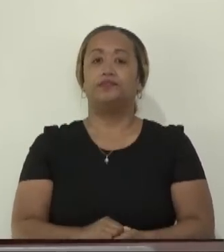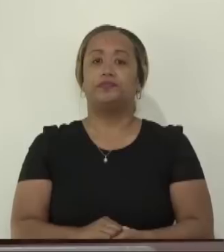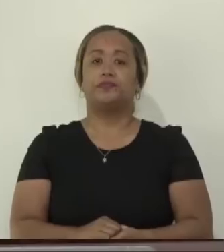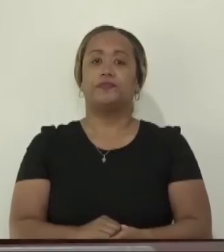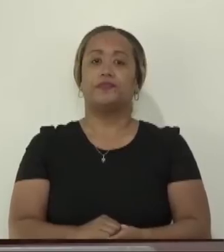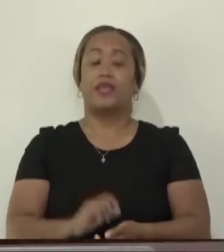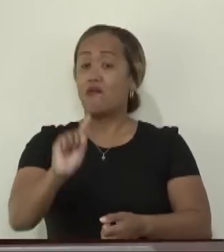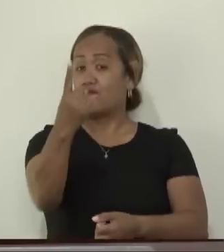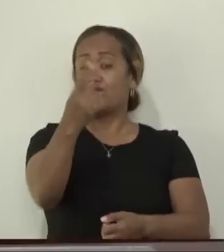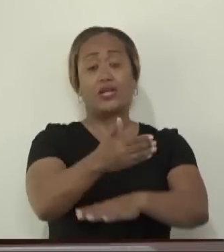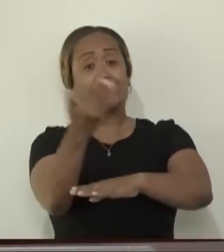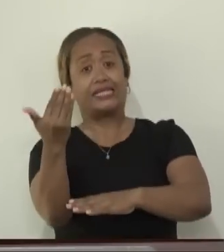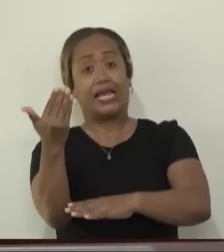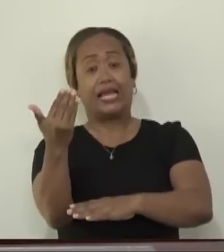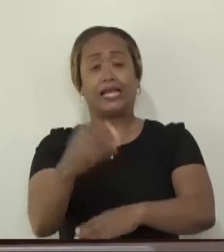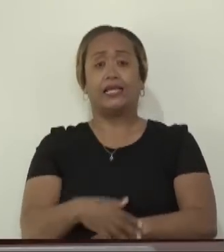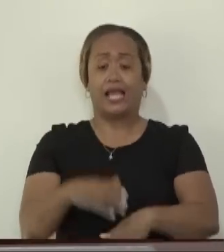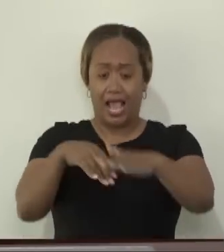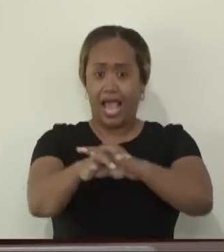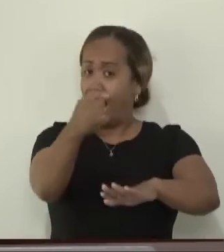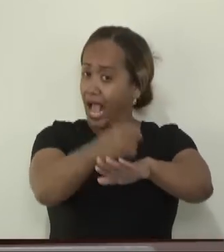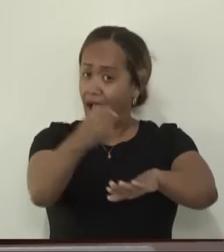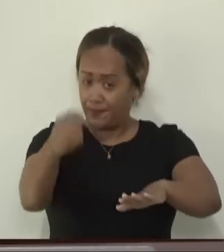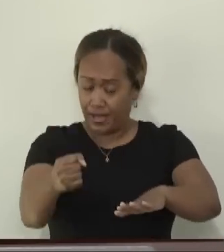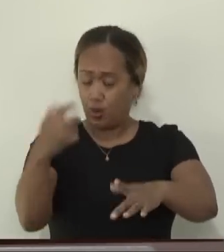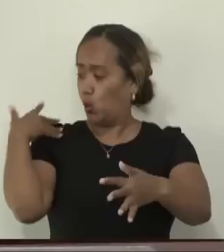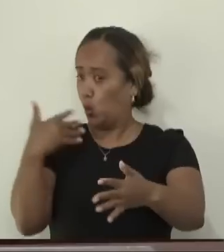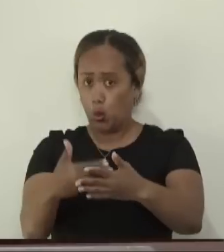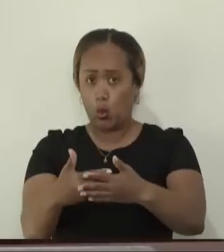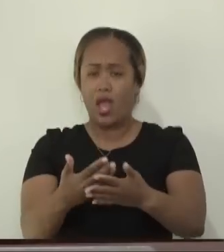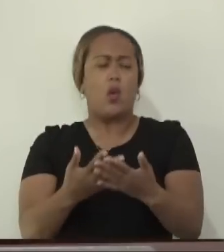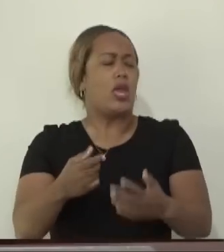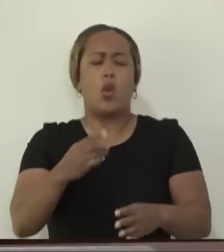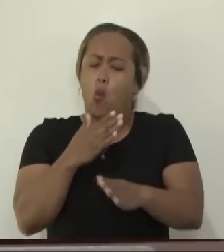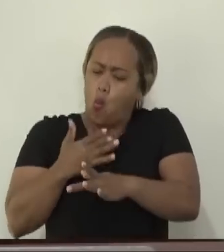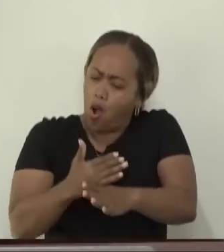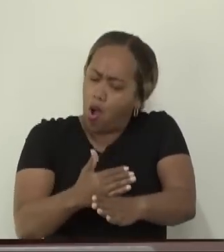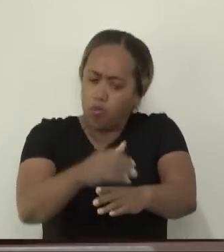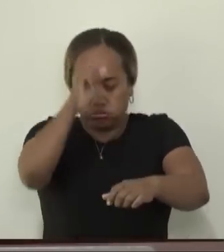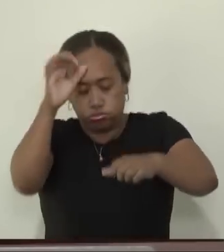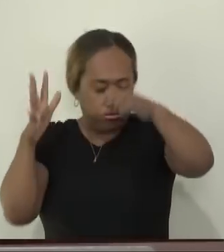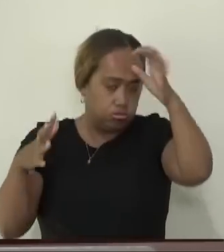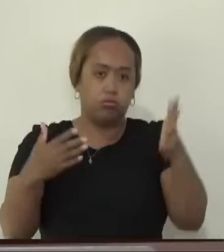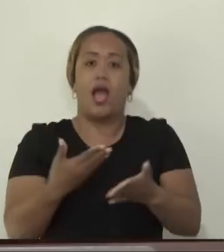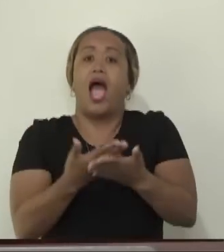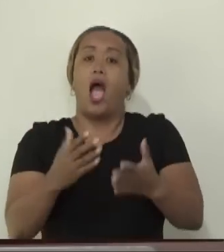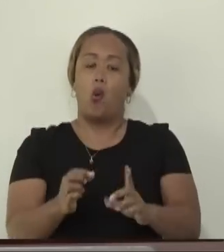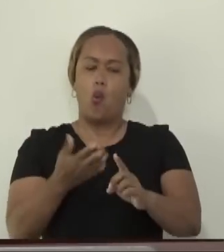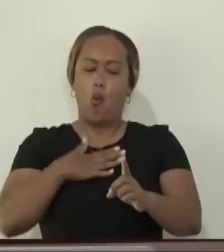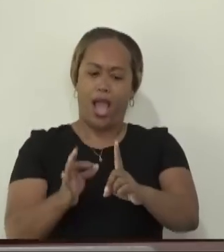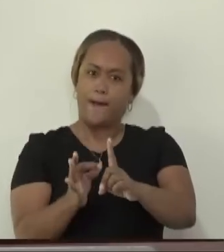Since our first day in government, we have worked tirelessly to improve